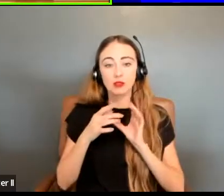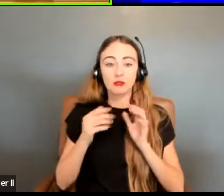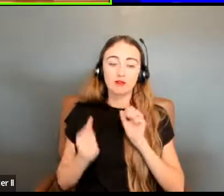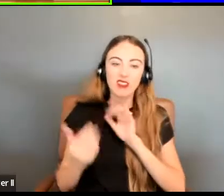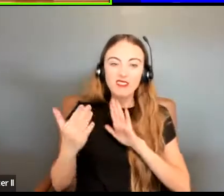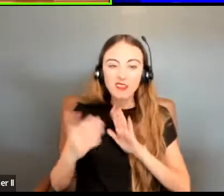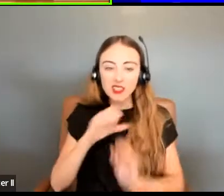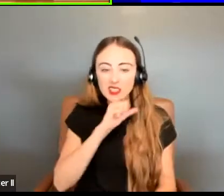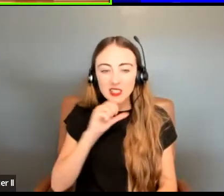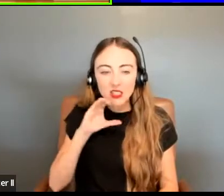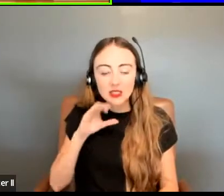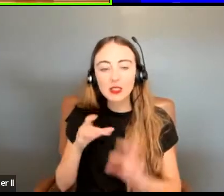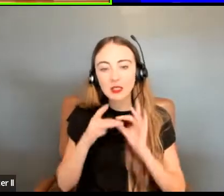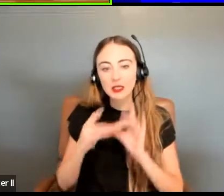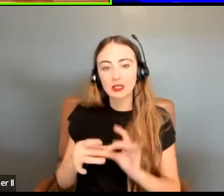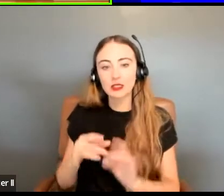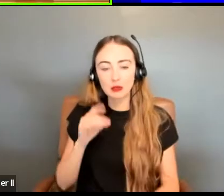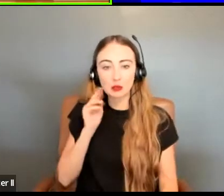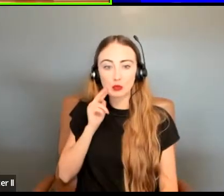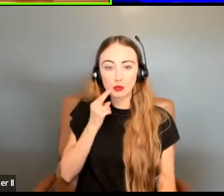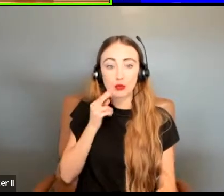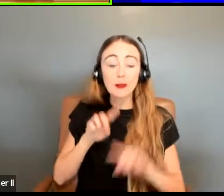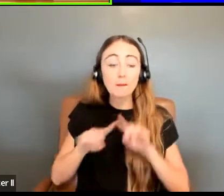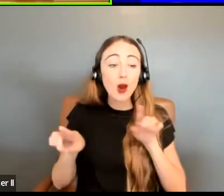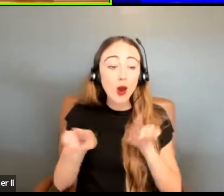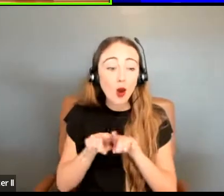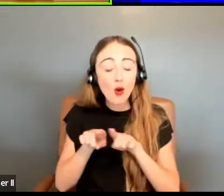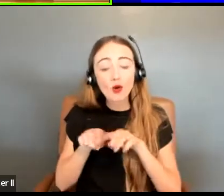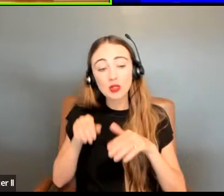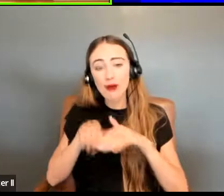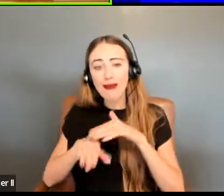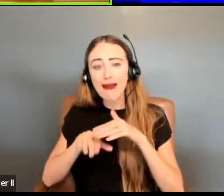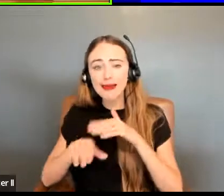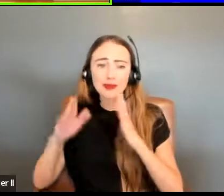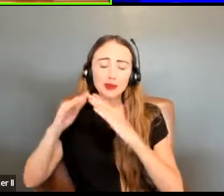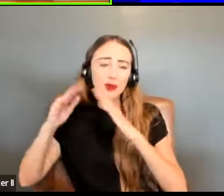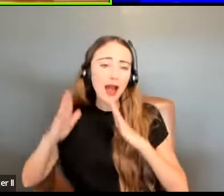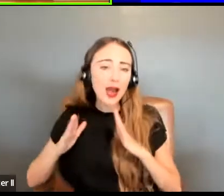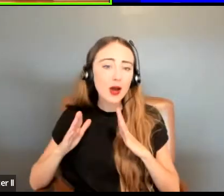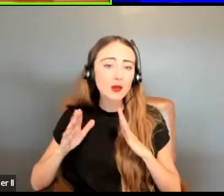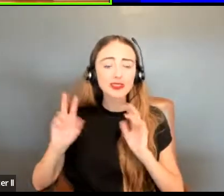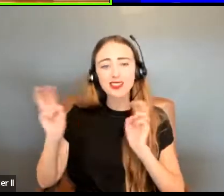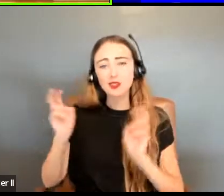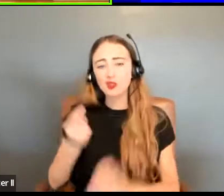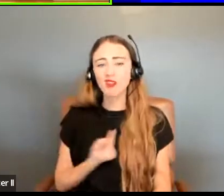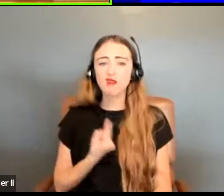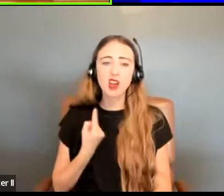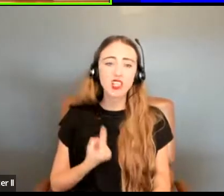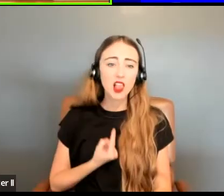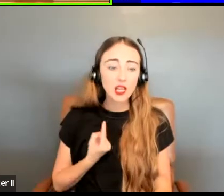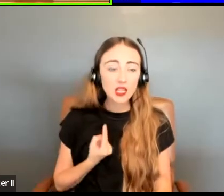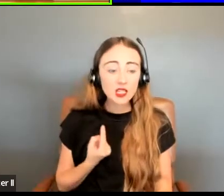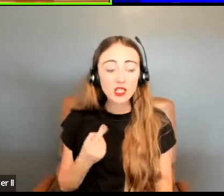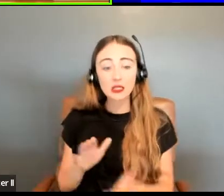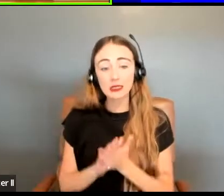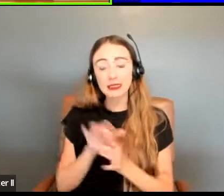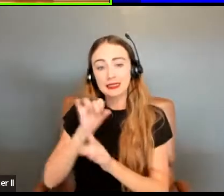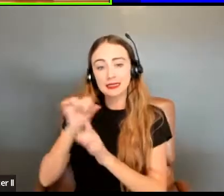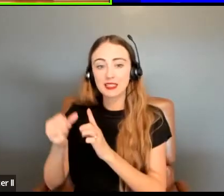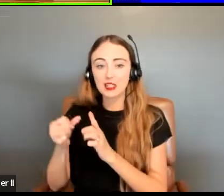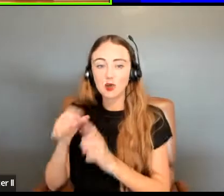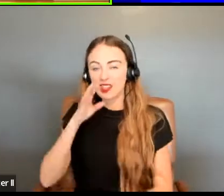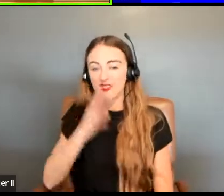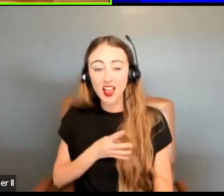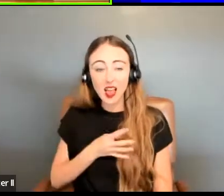district regarding nutrition, but also access to housing, issues of isolation, and situations of